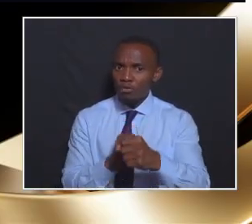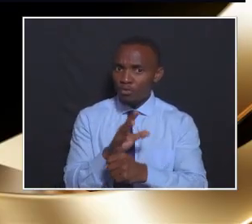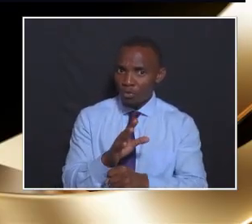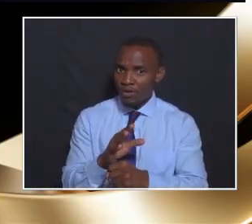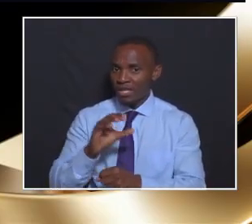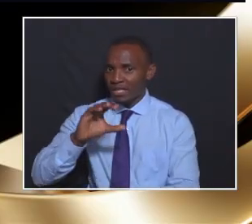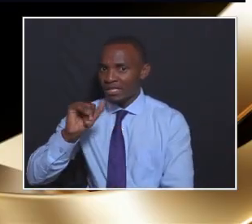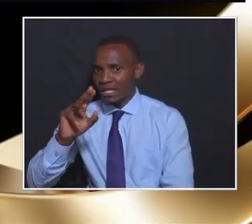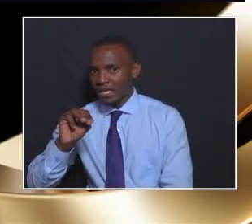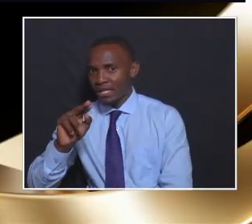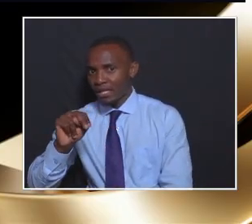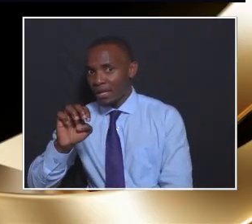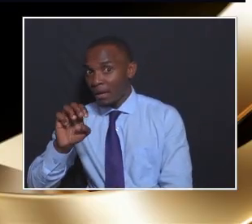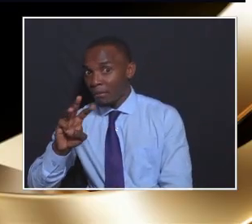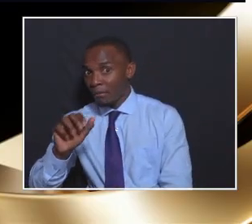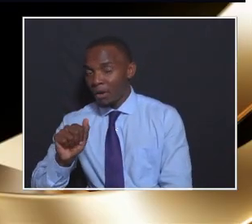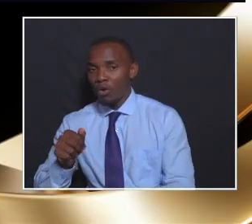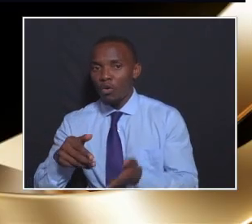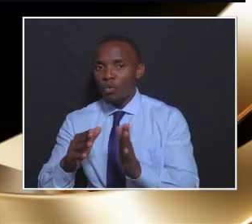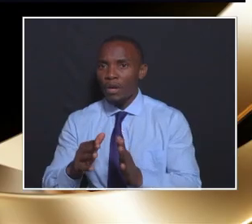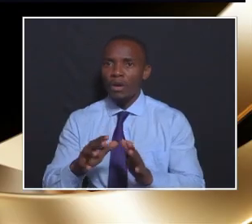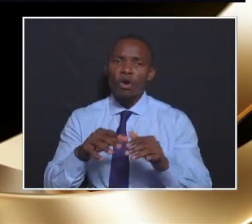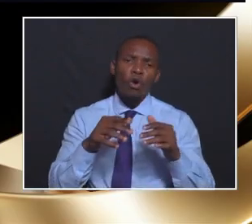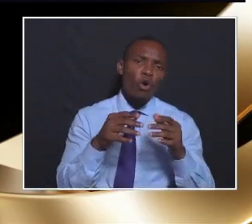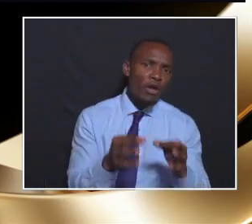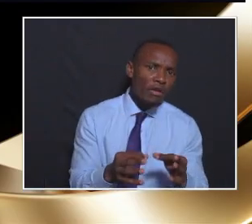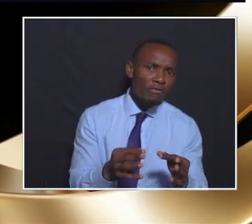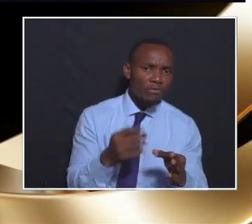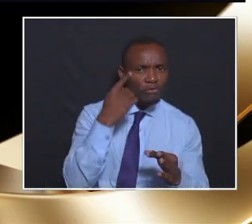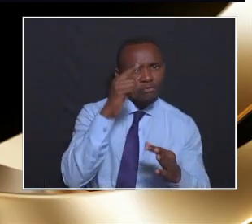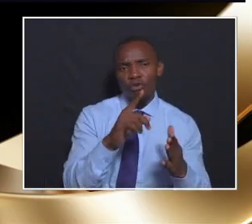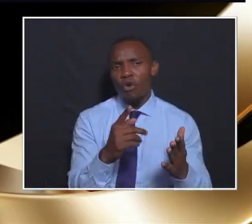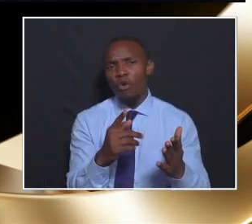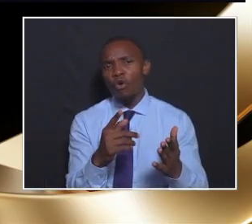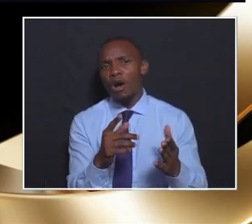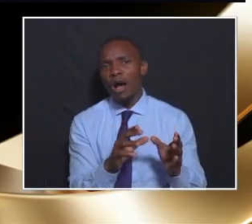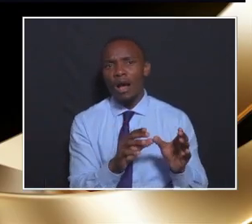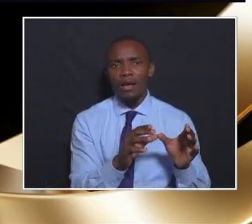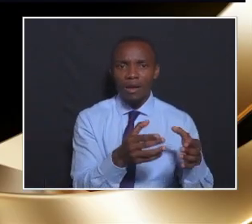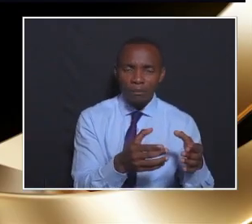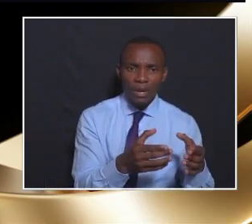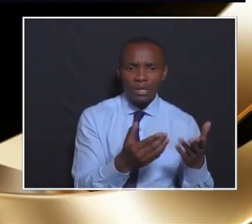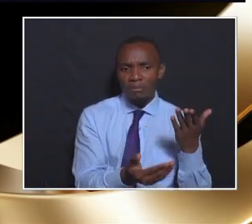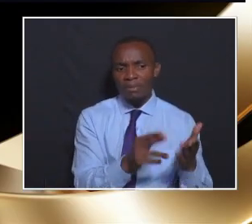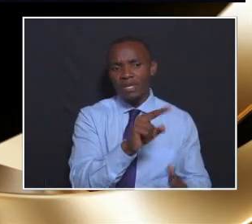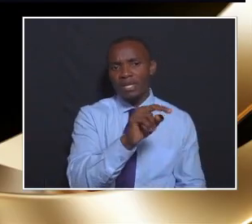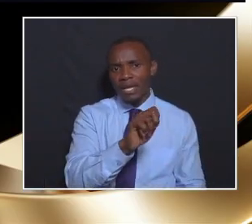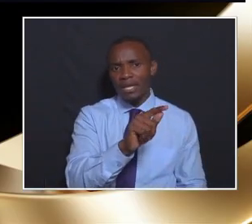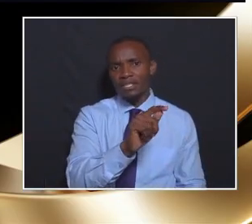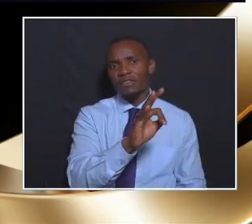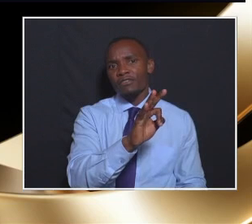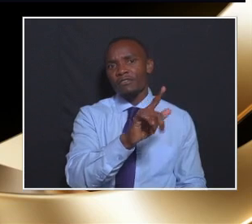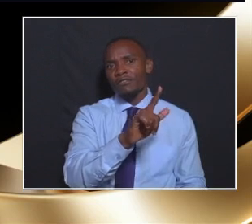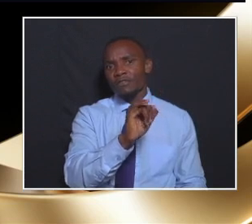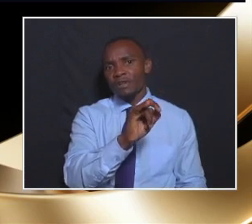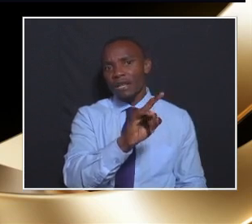delivering for OTT, or what we call Netflix or Amazon, or even Showmax,